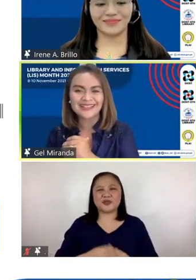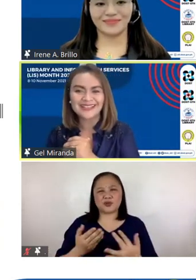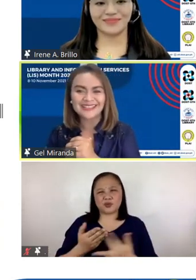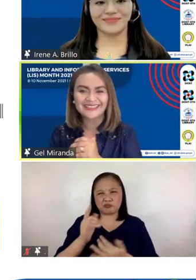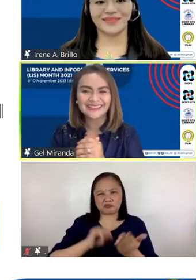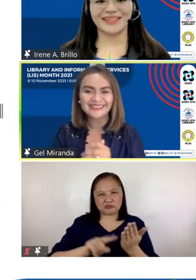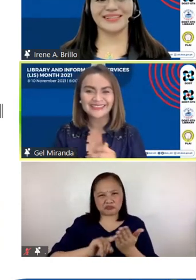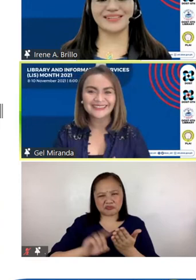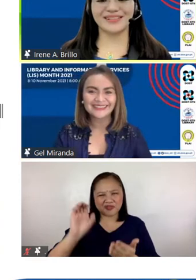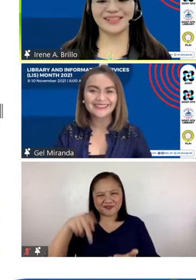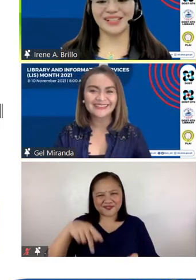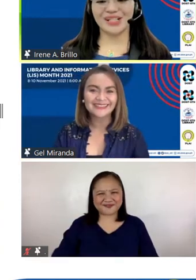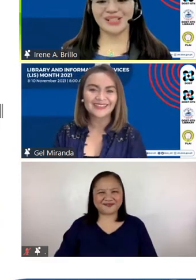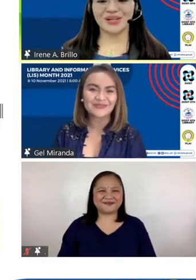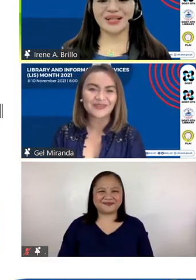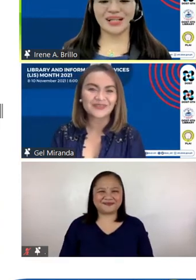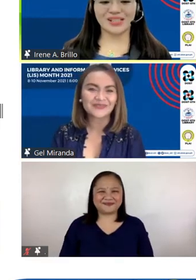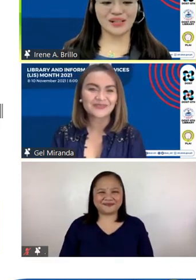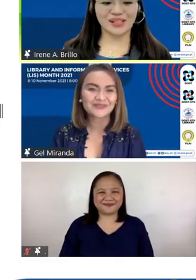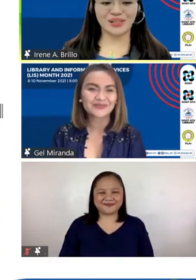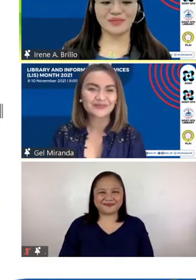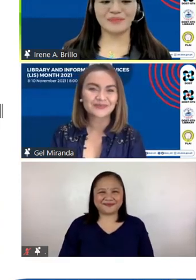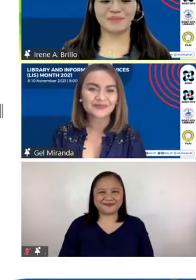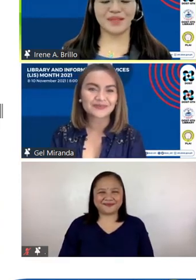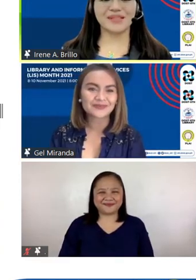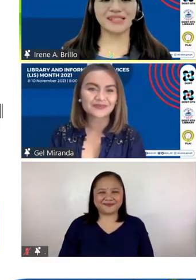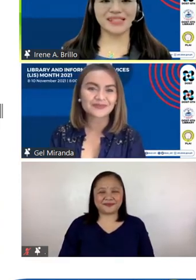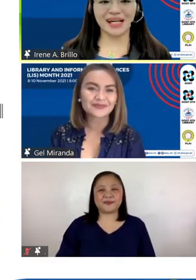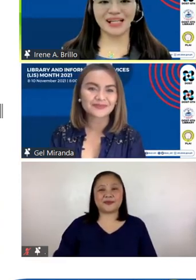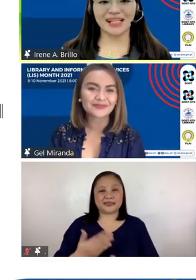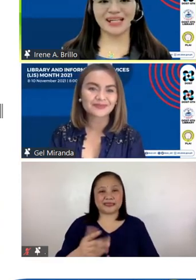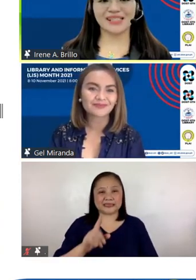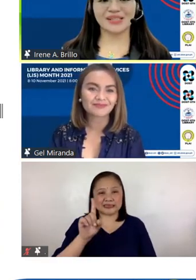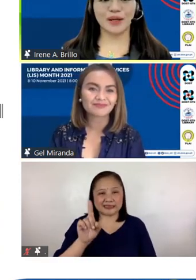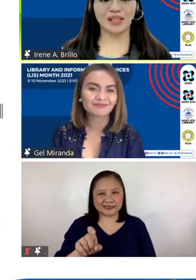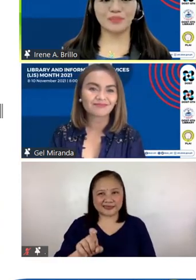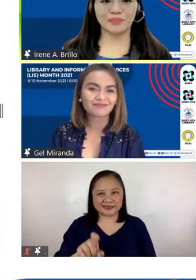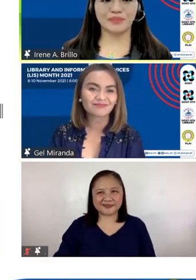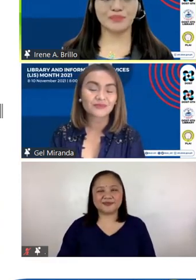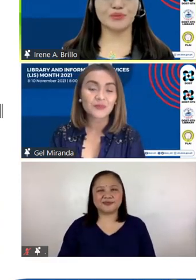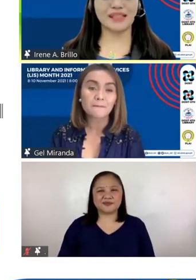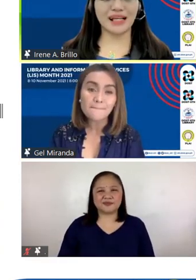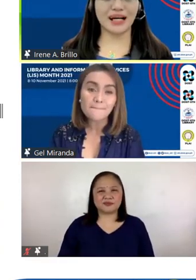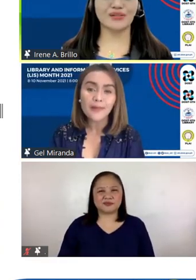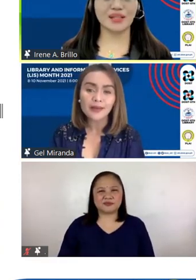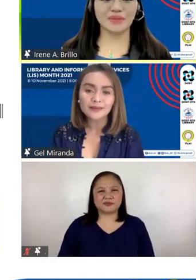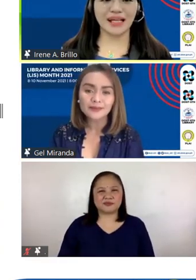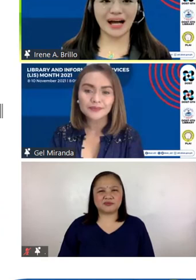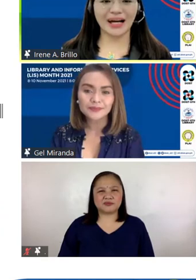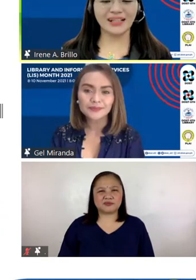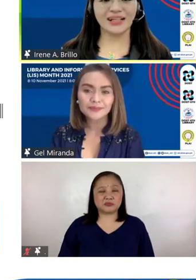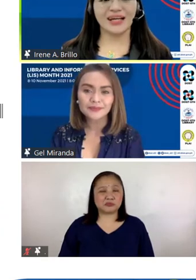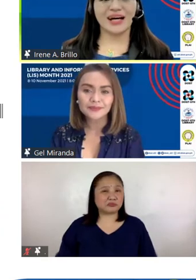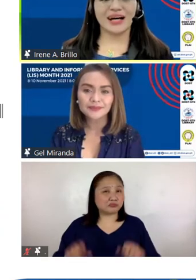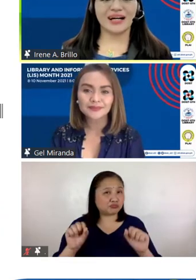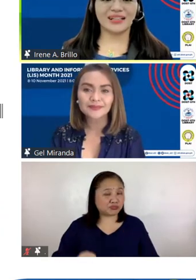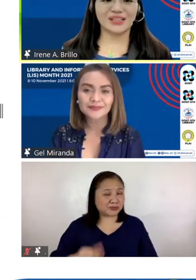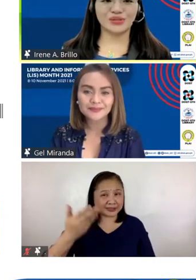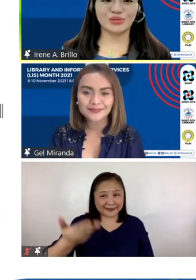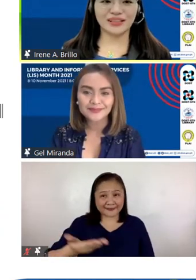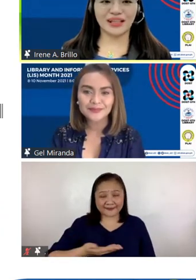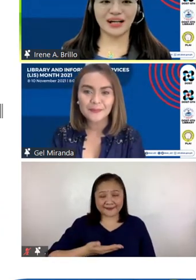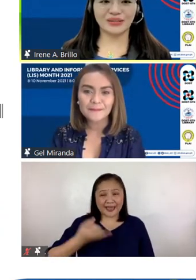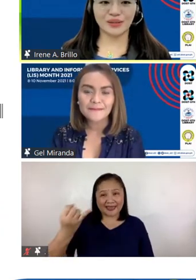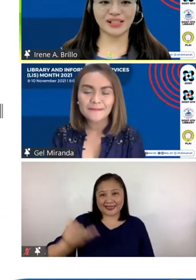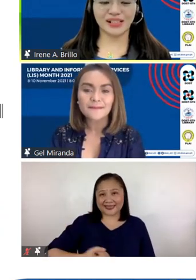eh. Ayun. So ang next question, Ms. Jel, is pwede po ba nila kayong imbitahan